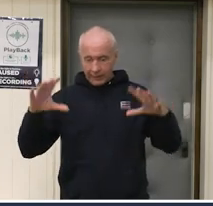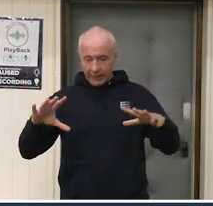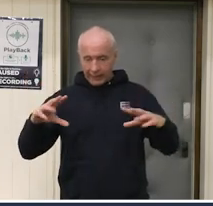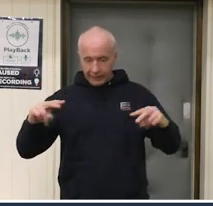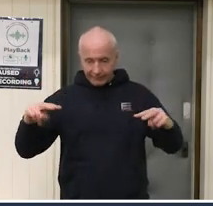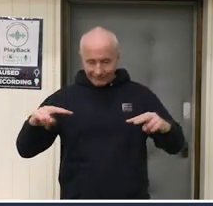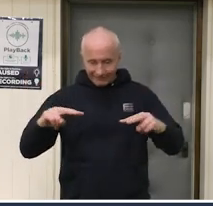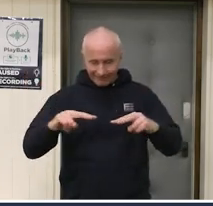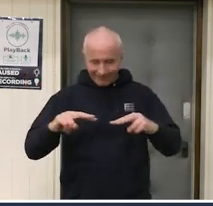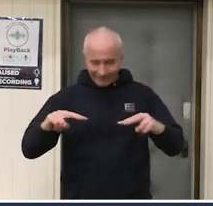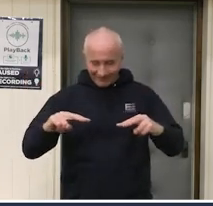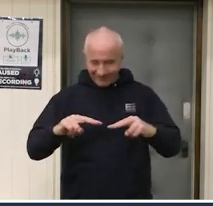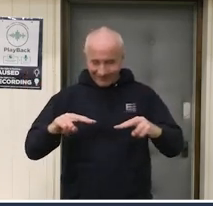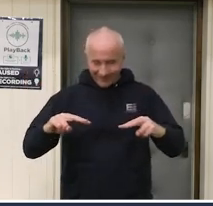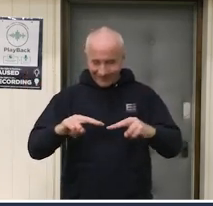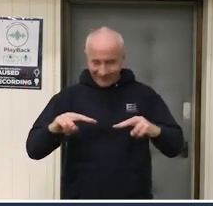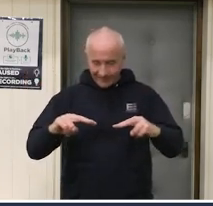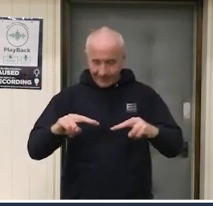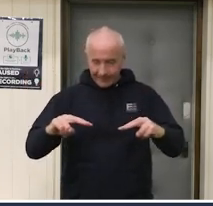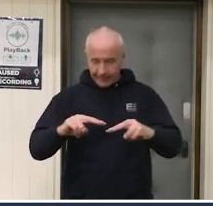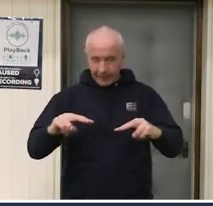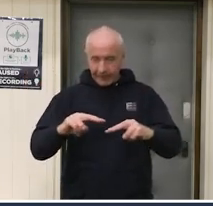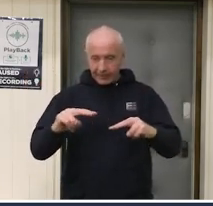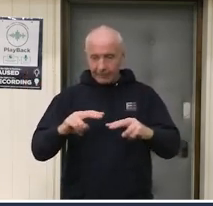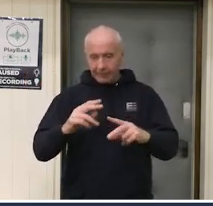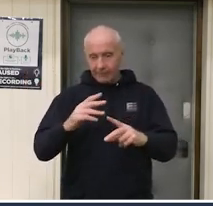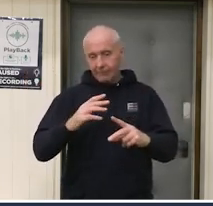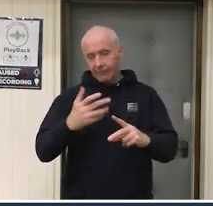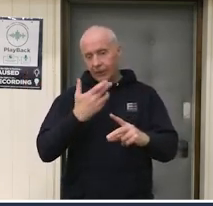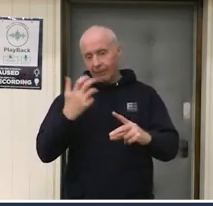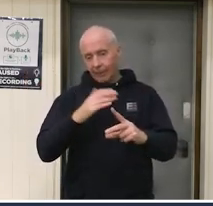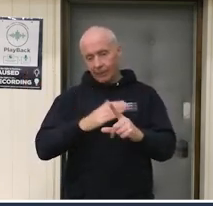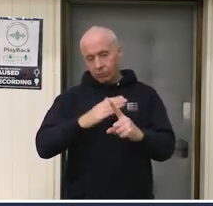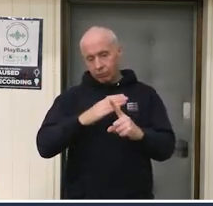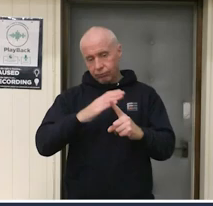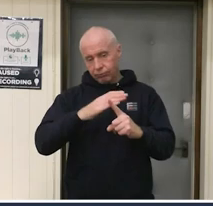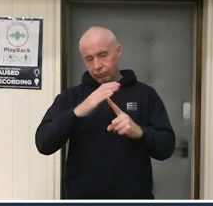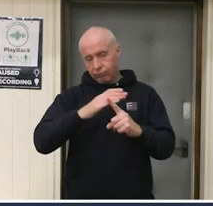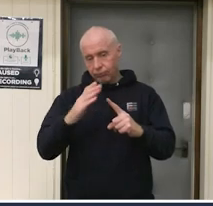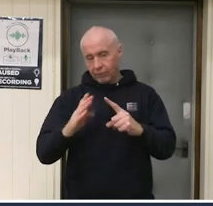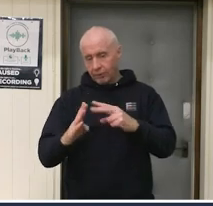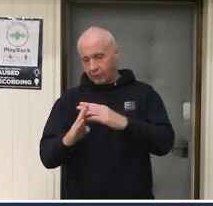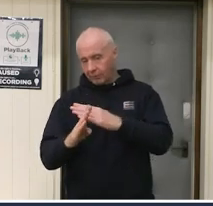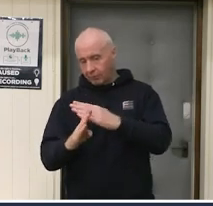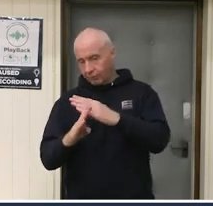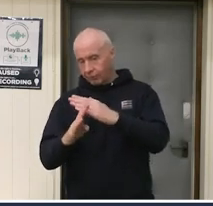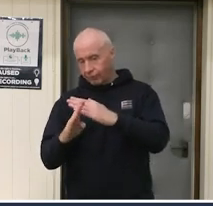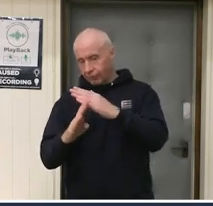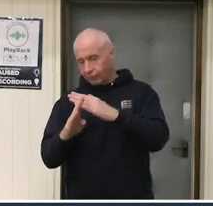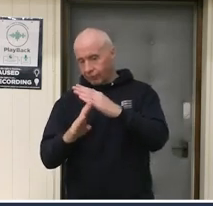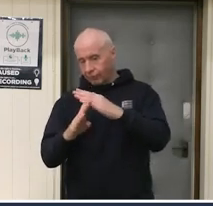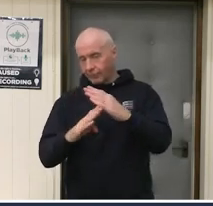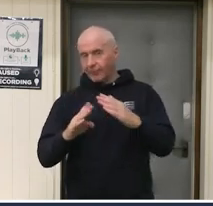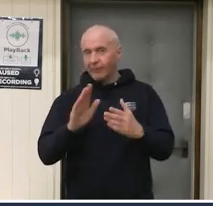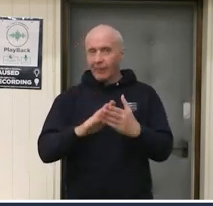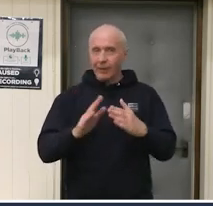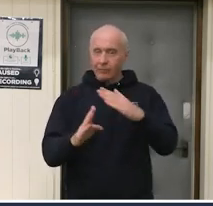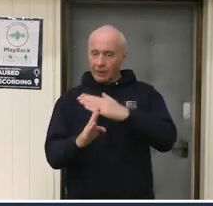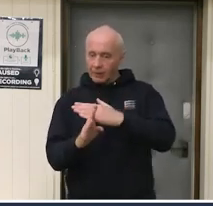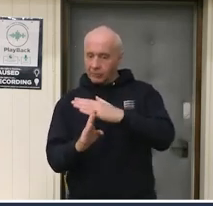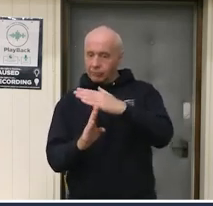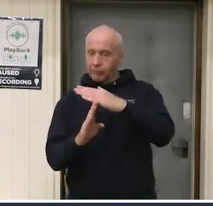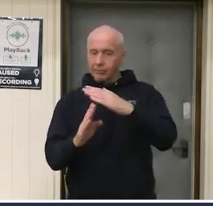go together, you need to heat it to high temperatures. So temperature is somewhat non-negotiable, right? There's a bit of play, but not an awful